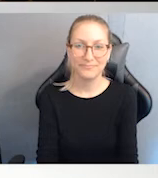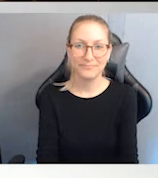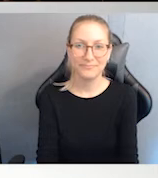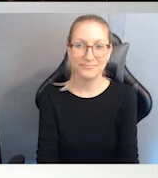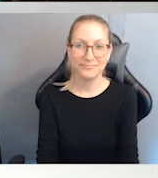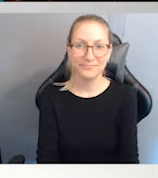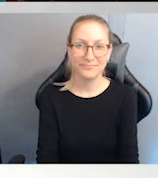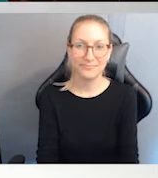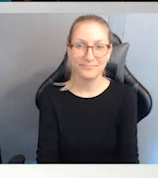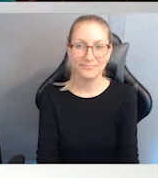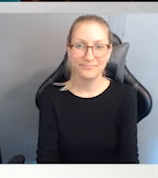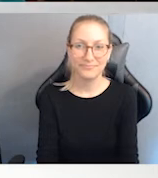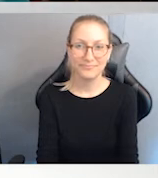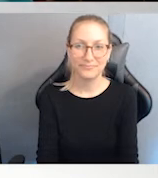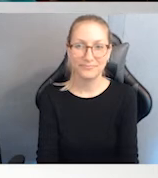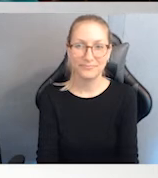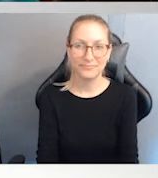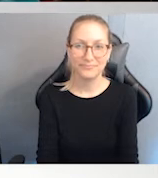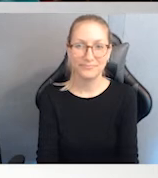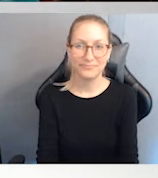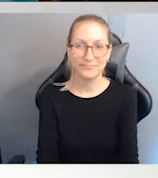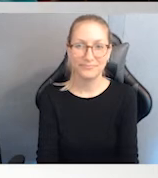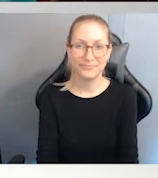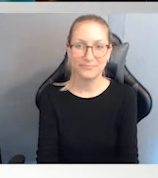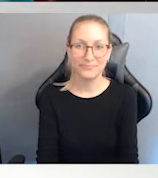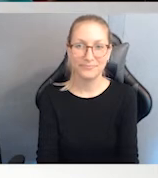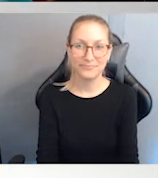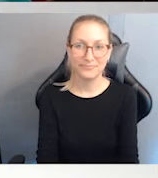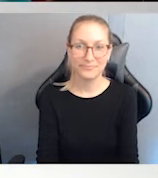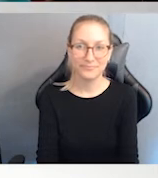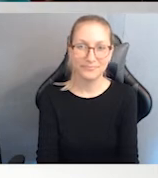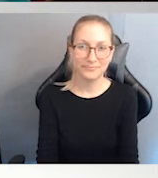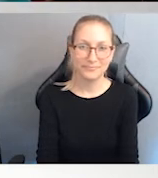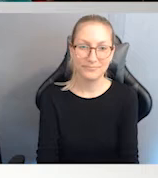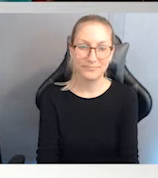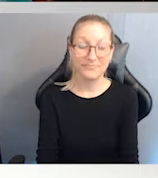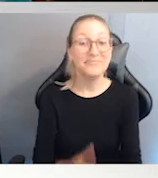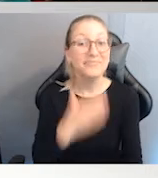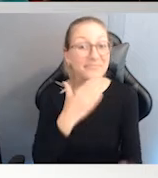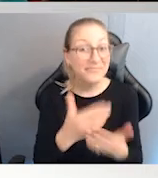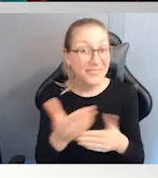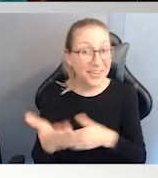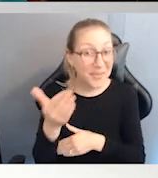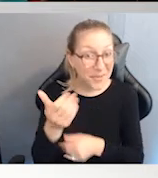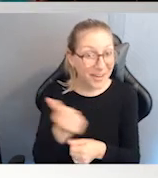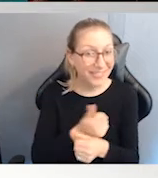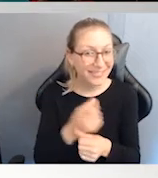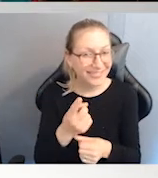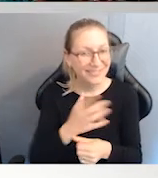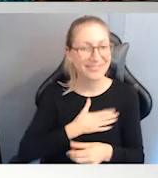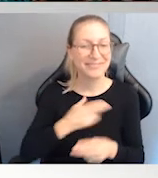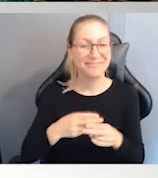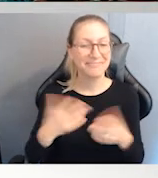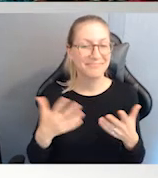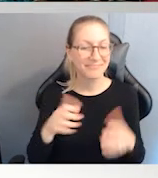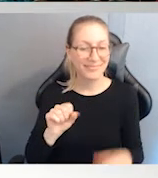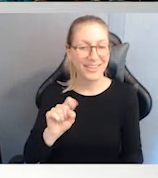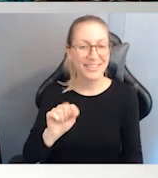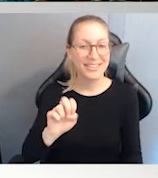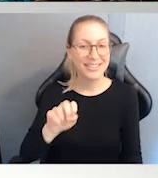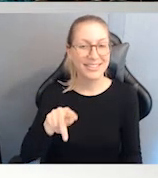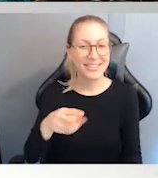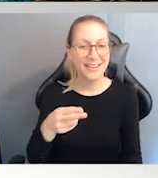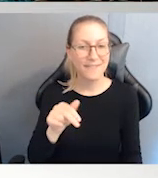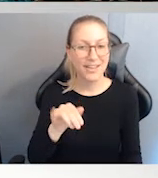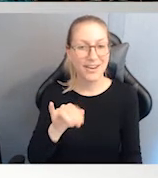I'll stay right here. Stephanie, right here. Take this off. Good morning, everyone. My name is Stephanie Knob, and I